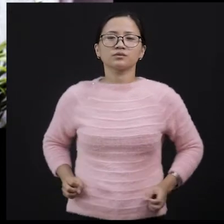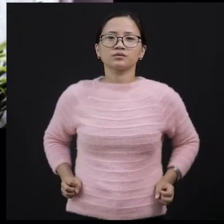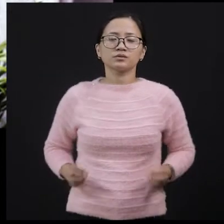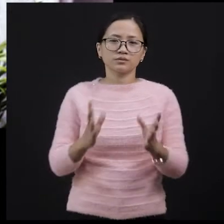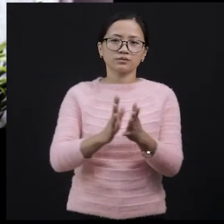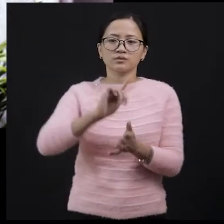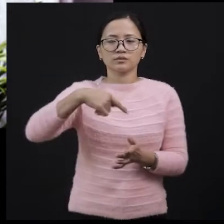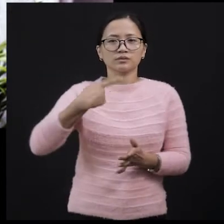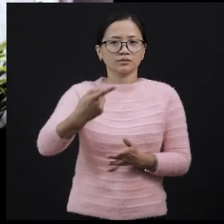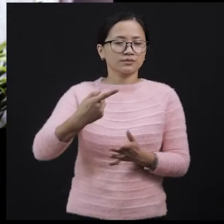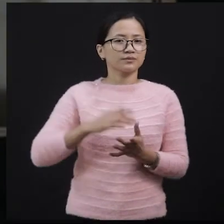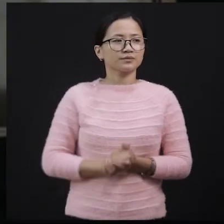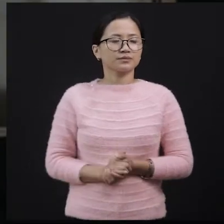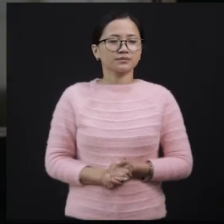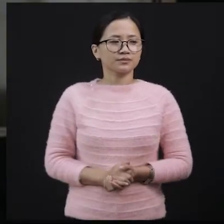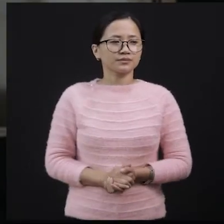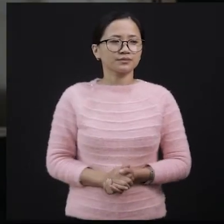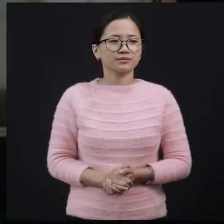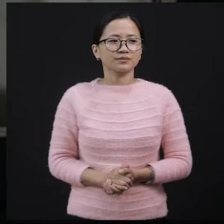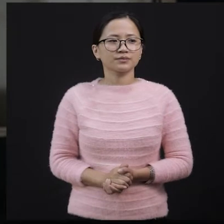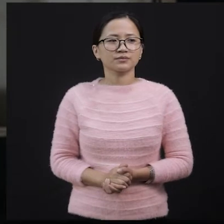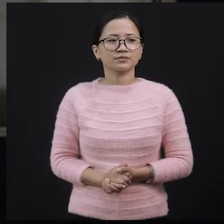the next, that is